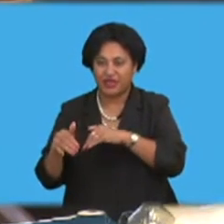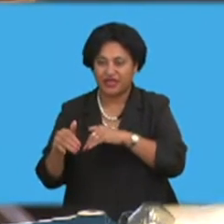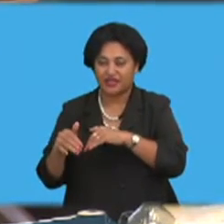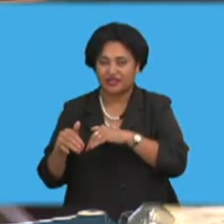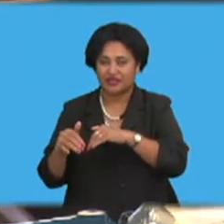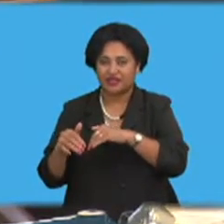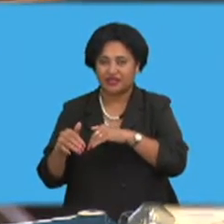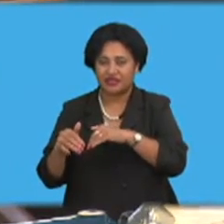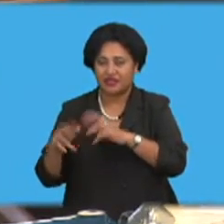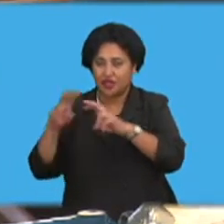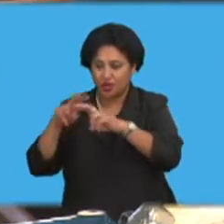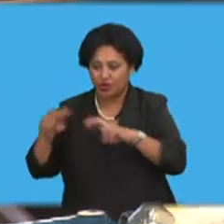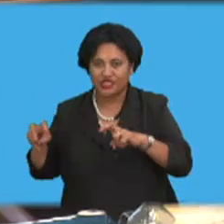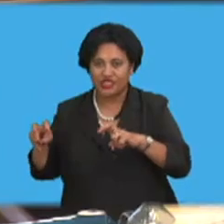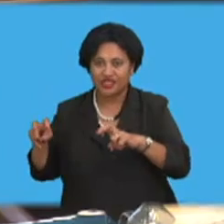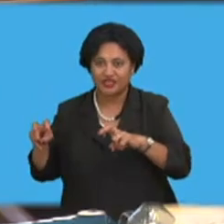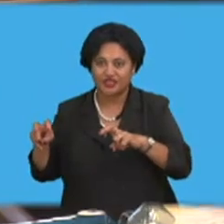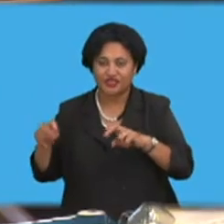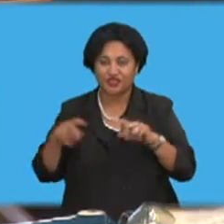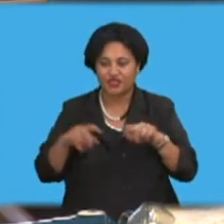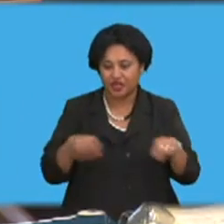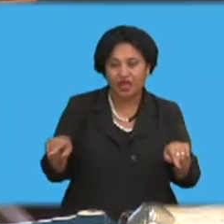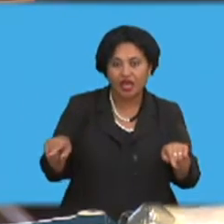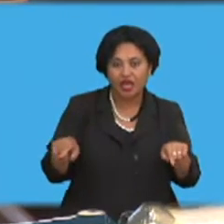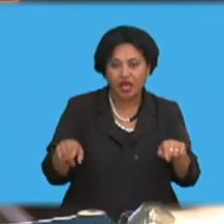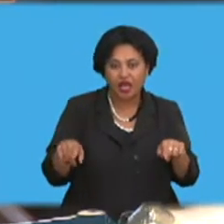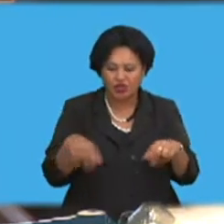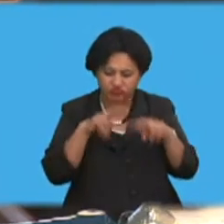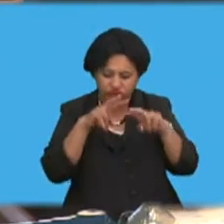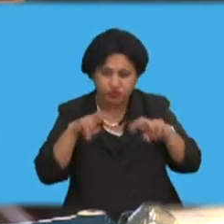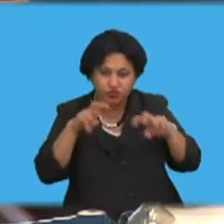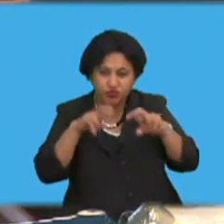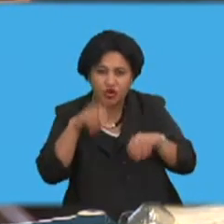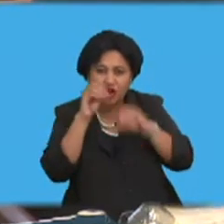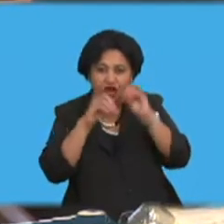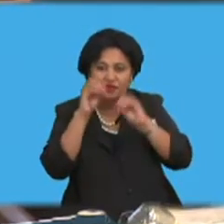of close scrutiny, observation,